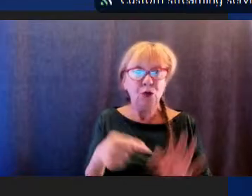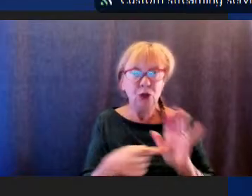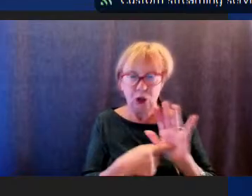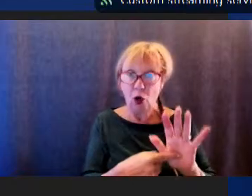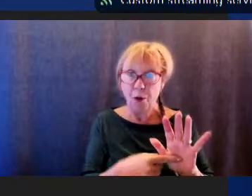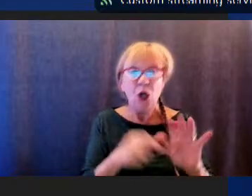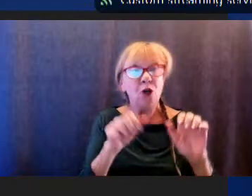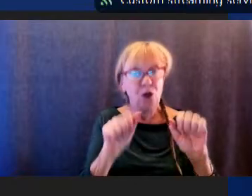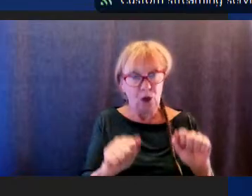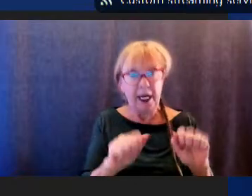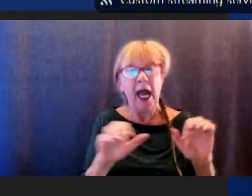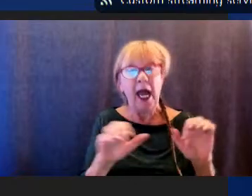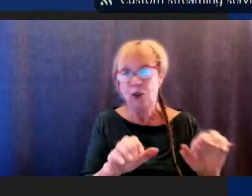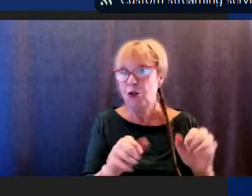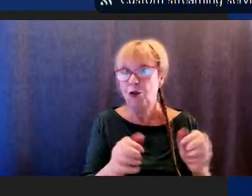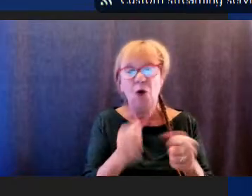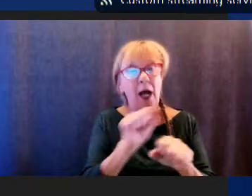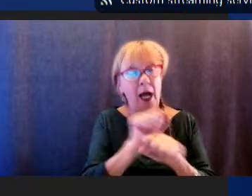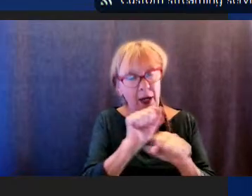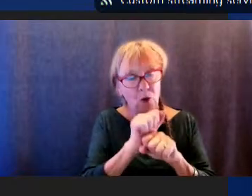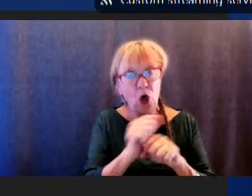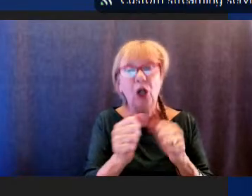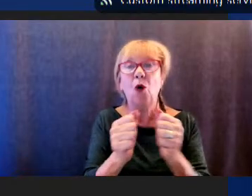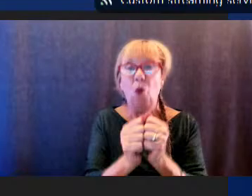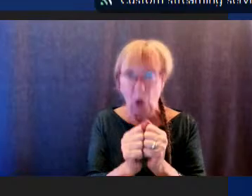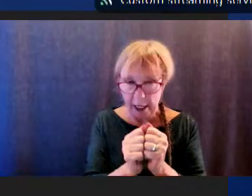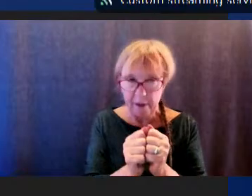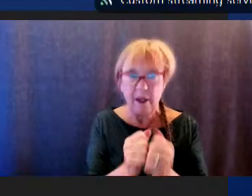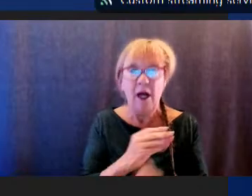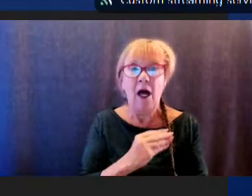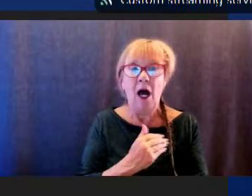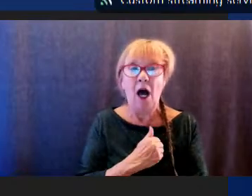done with a heart. So I want to publicly thank you for